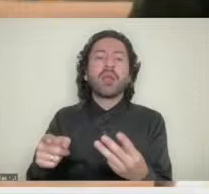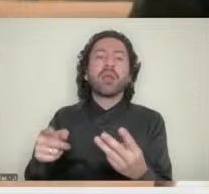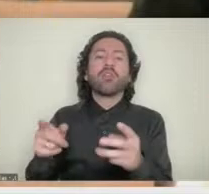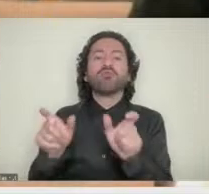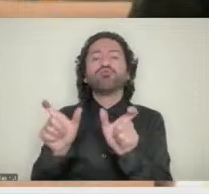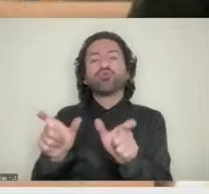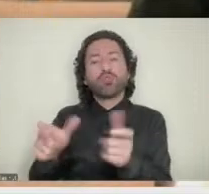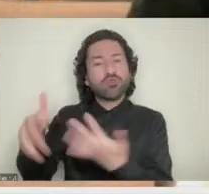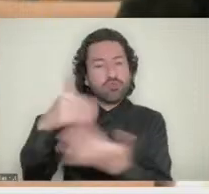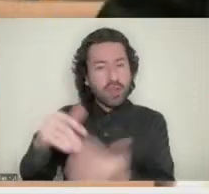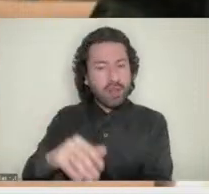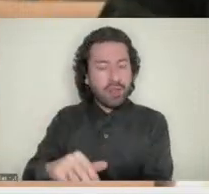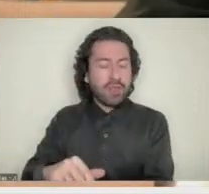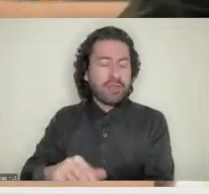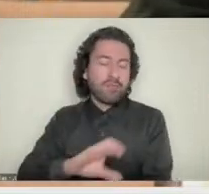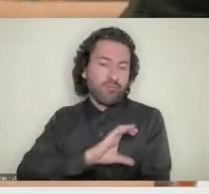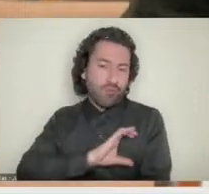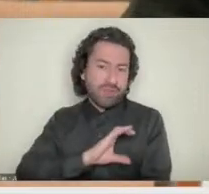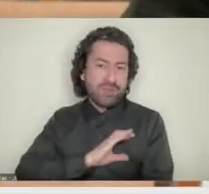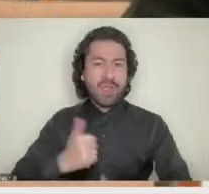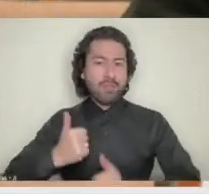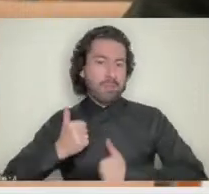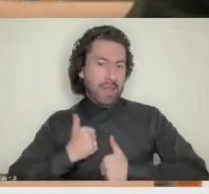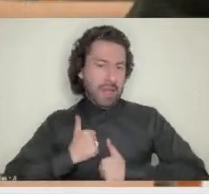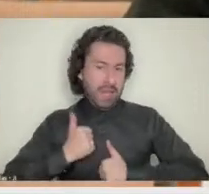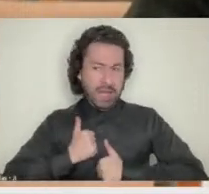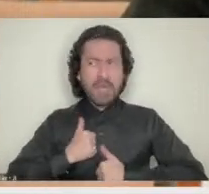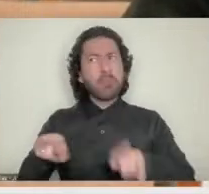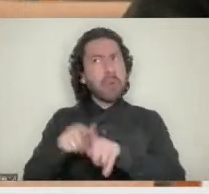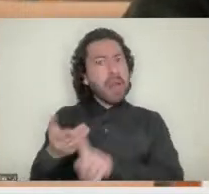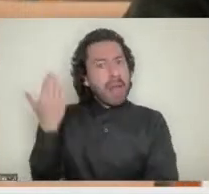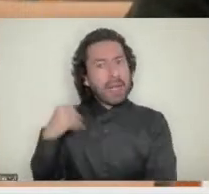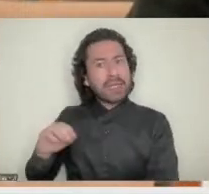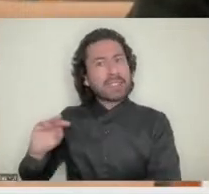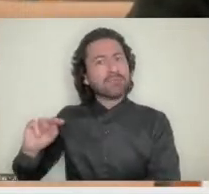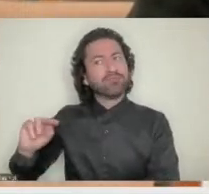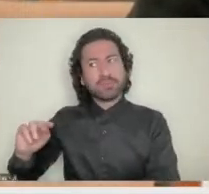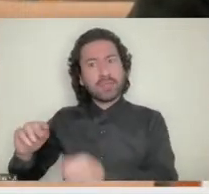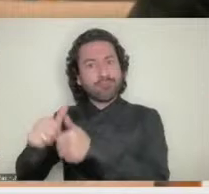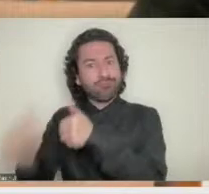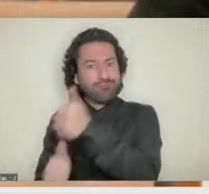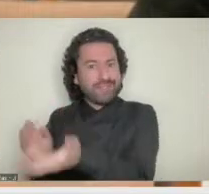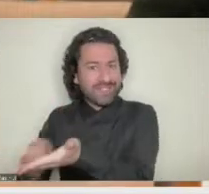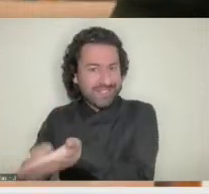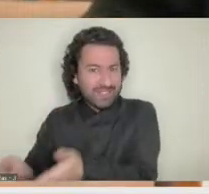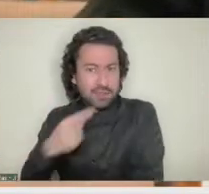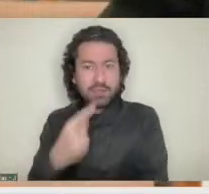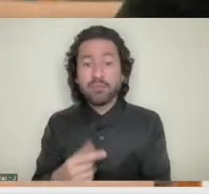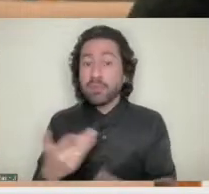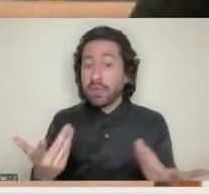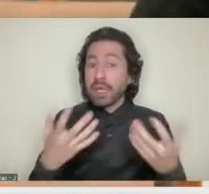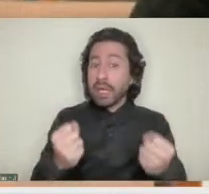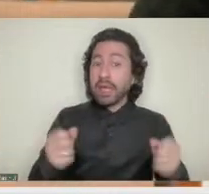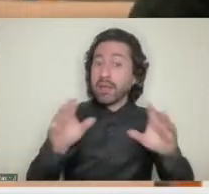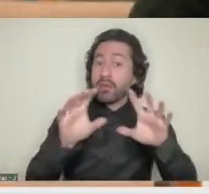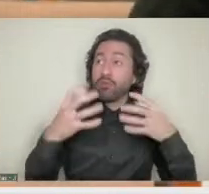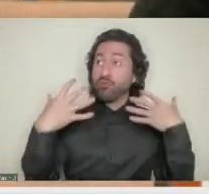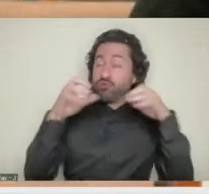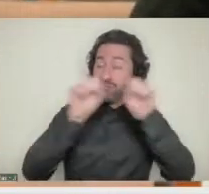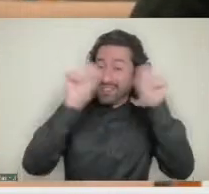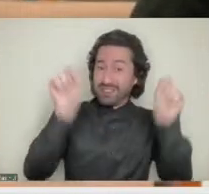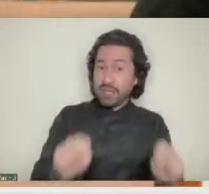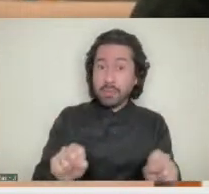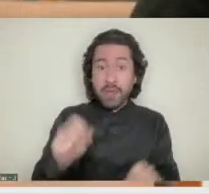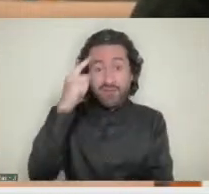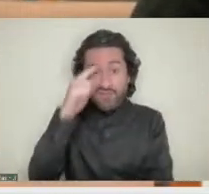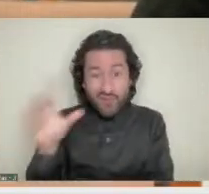the social security of the police force and the military, something very similar to what was explained to us by the Undersecretary. We have, given